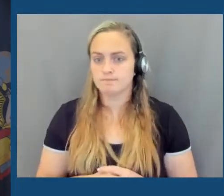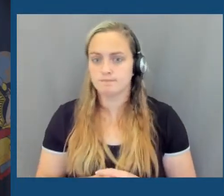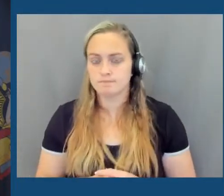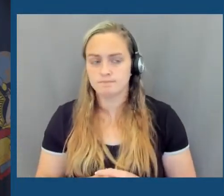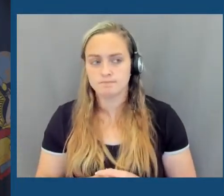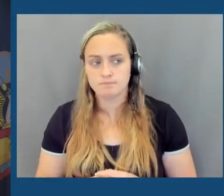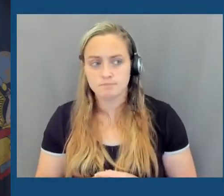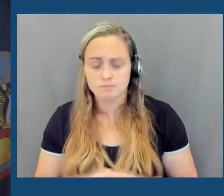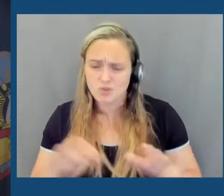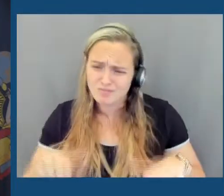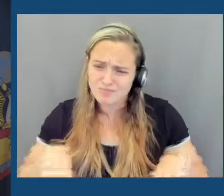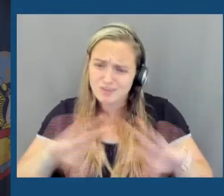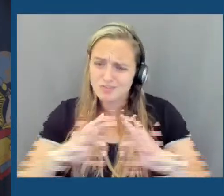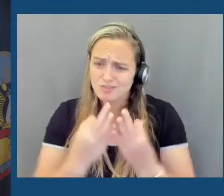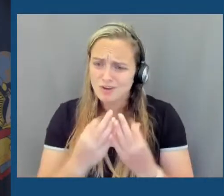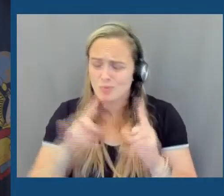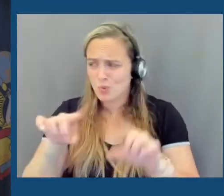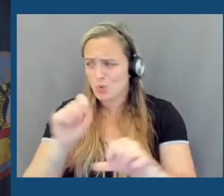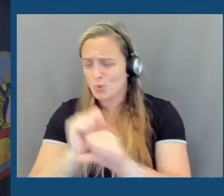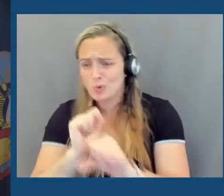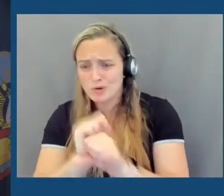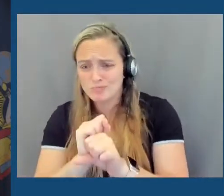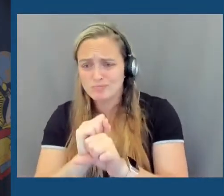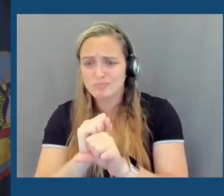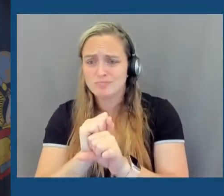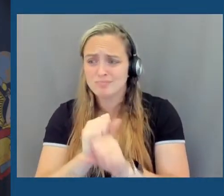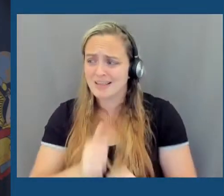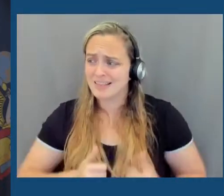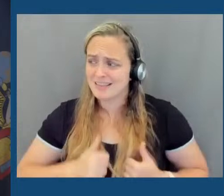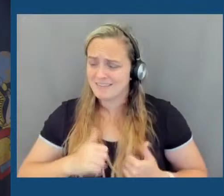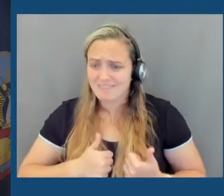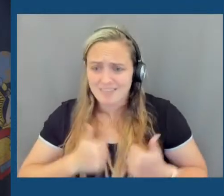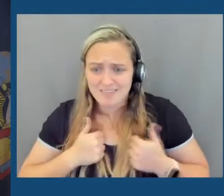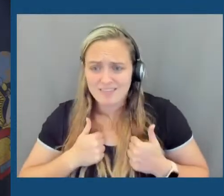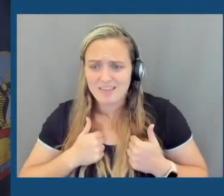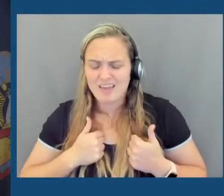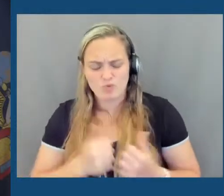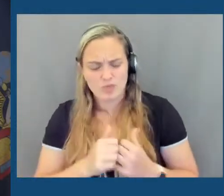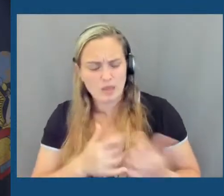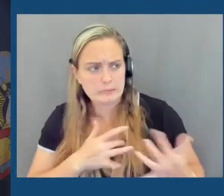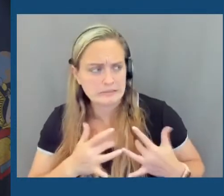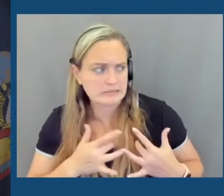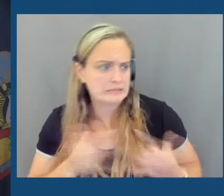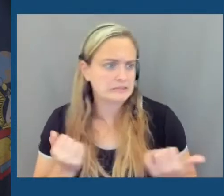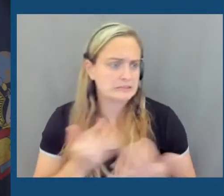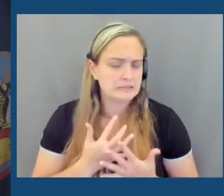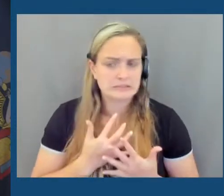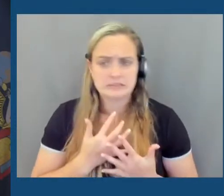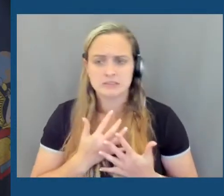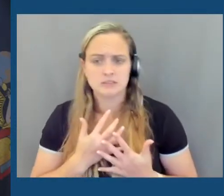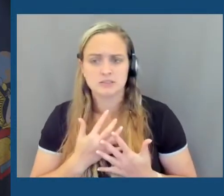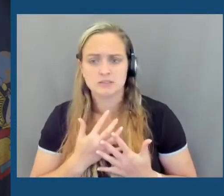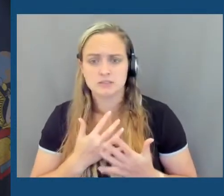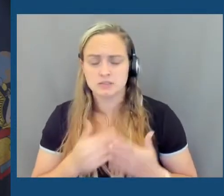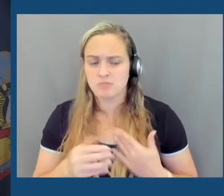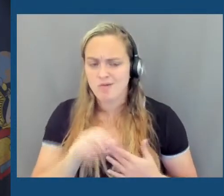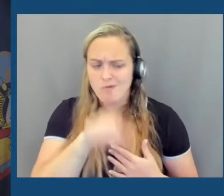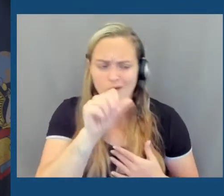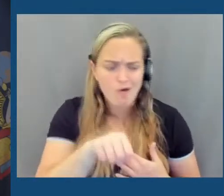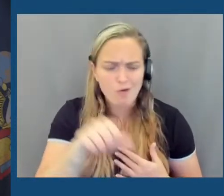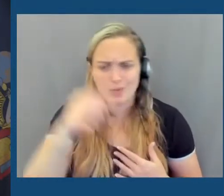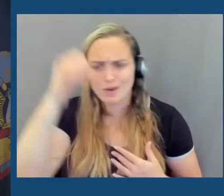their kids, go to their jobs, and live their lives free of anxiety and fear. Whether you live in Albany or Buffalo